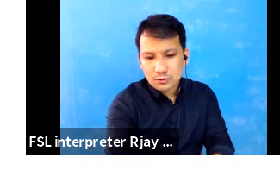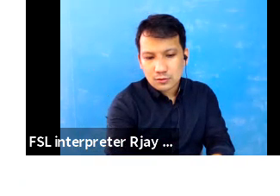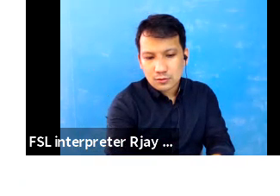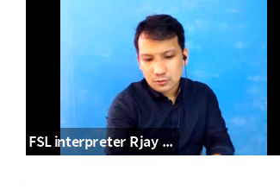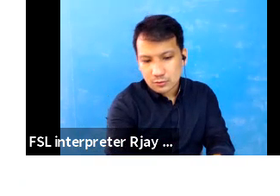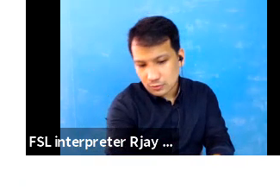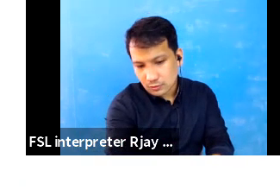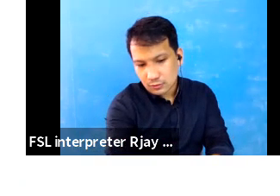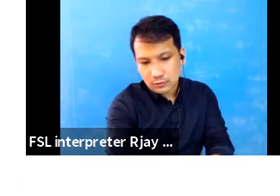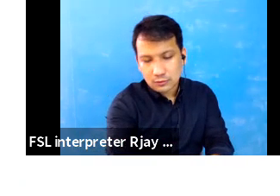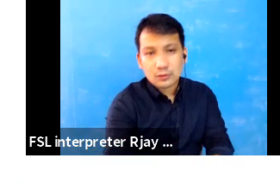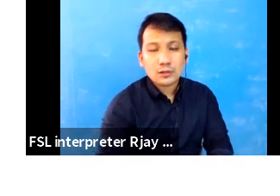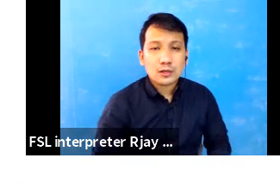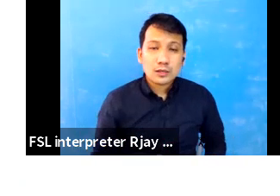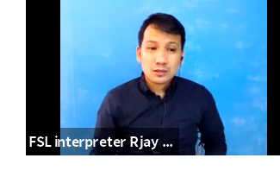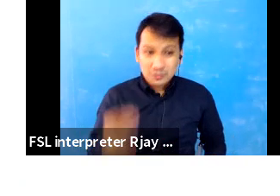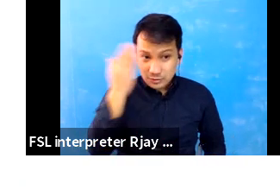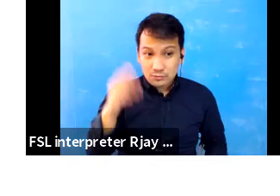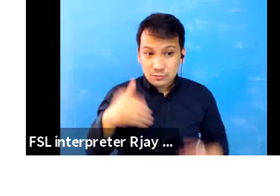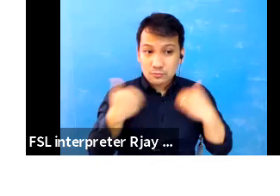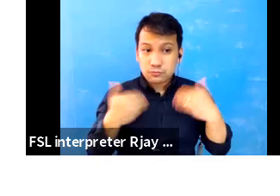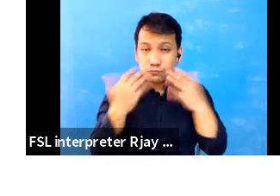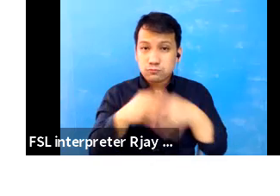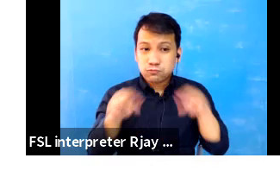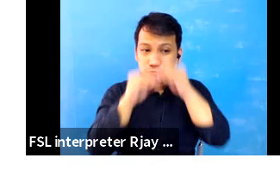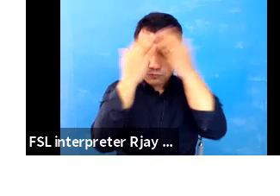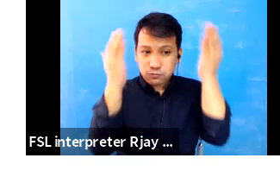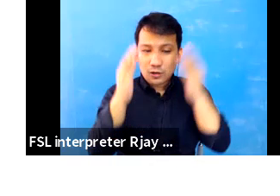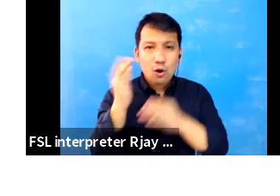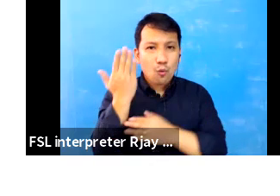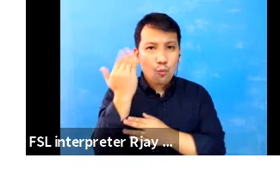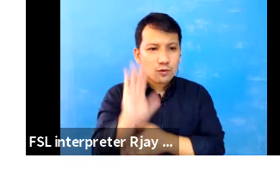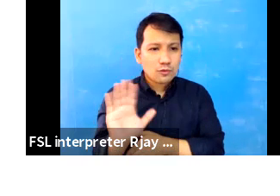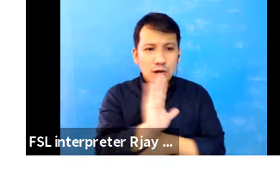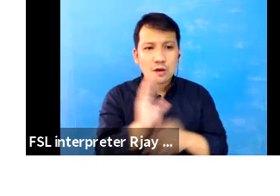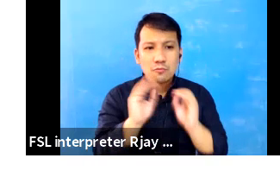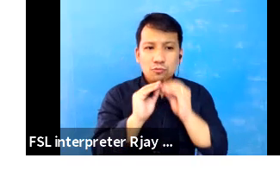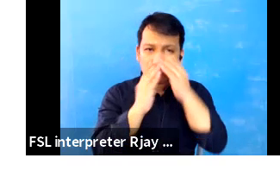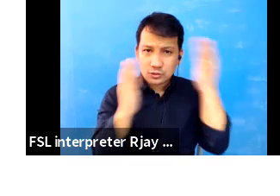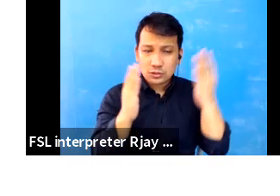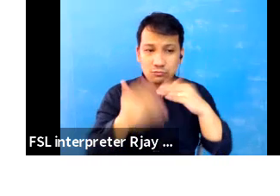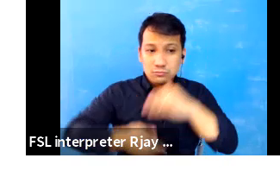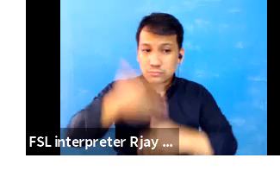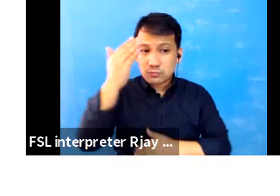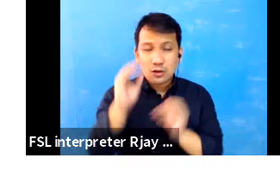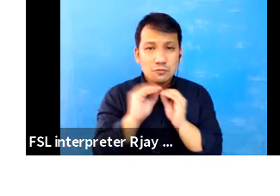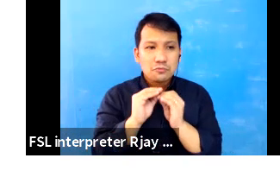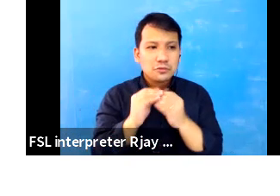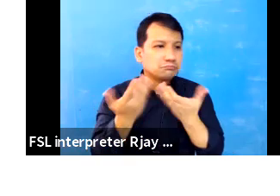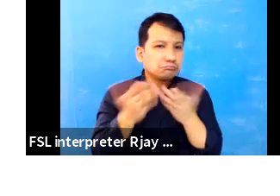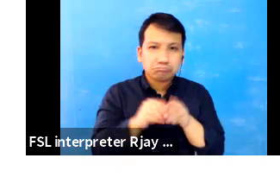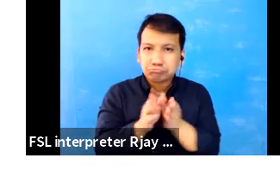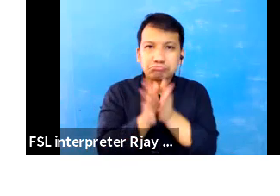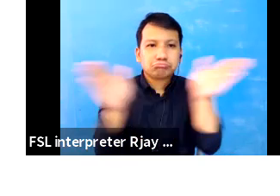pregnancy. Teenage pregnancy is very important because we realize that it is becoming to be higher. And in